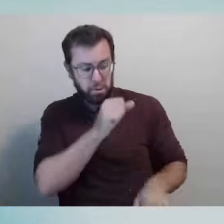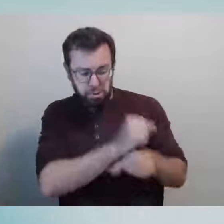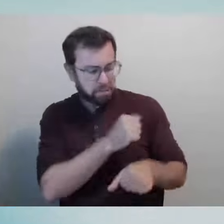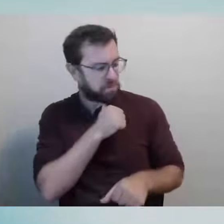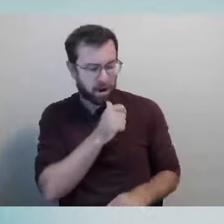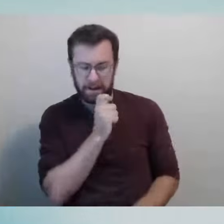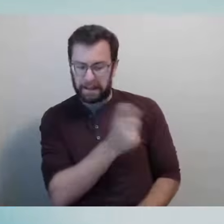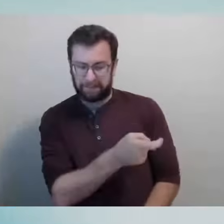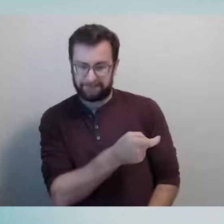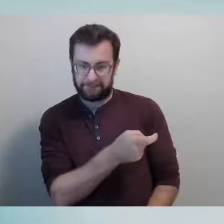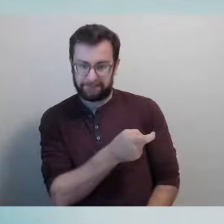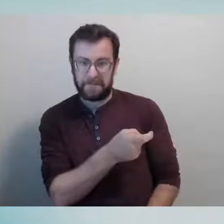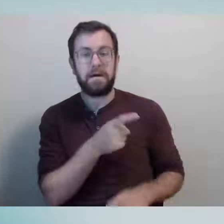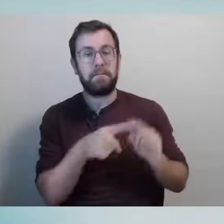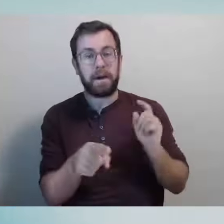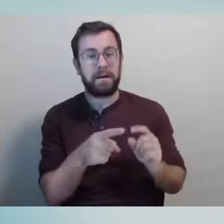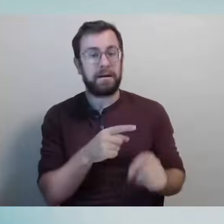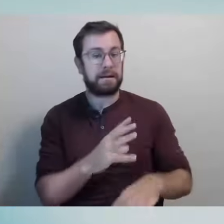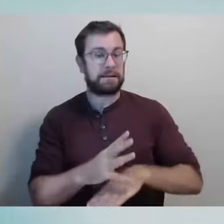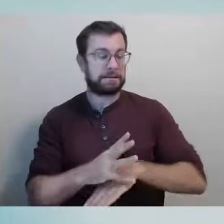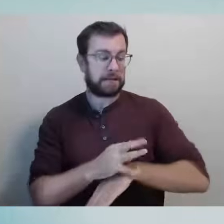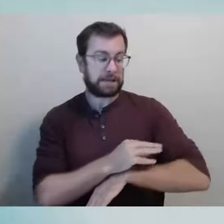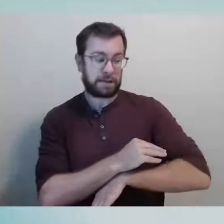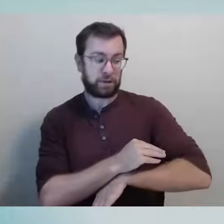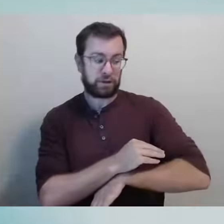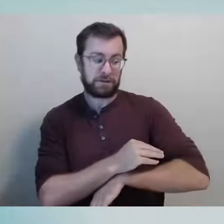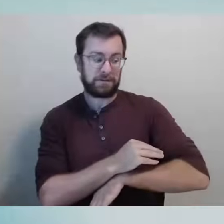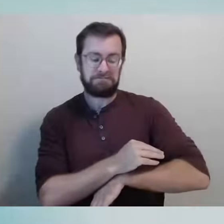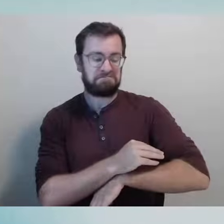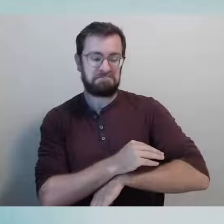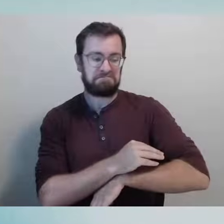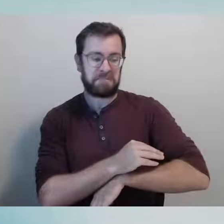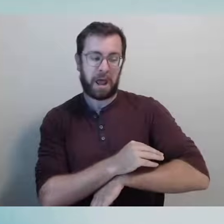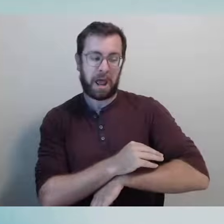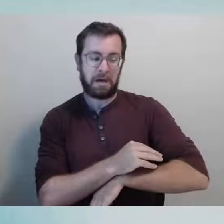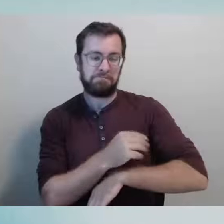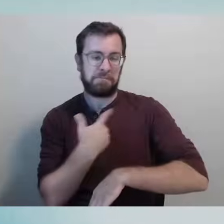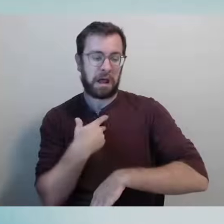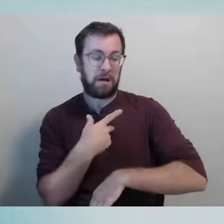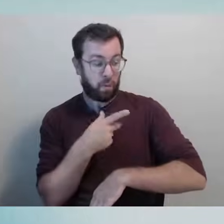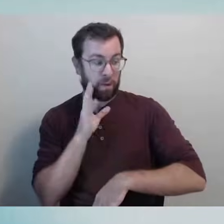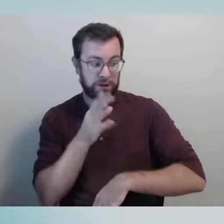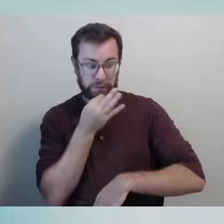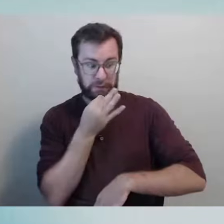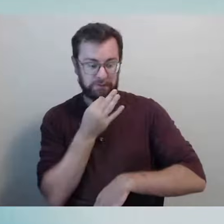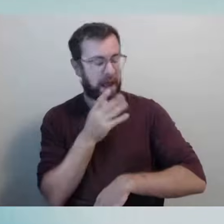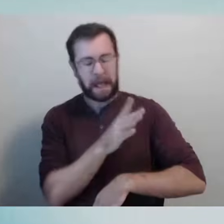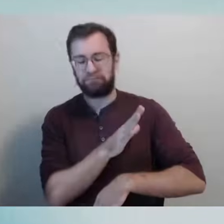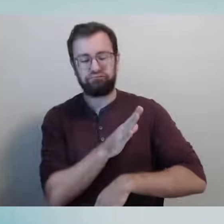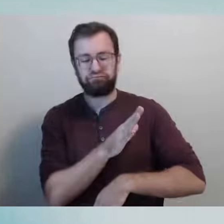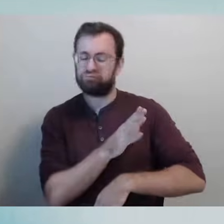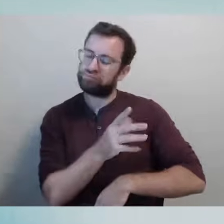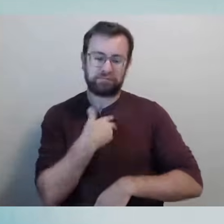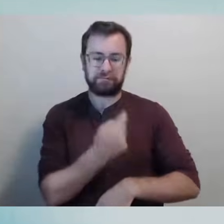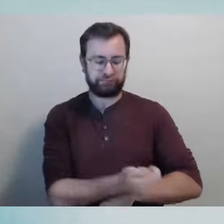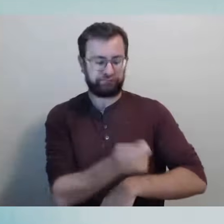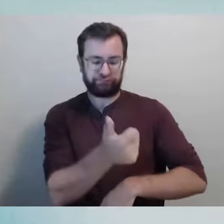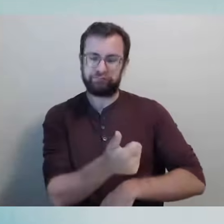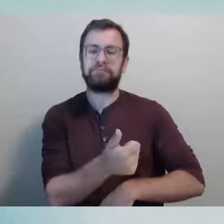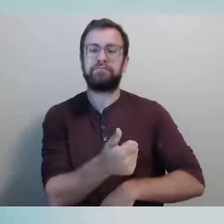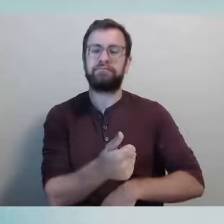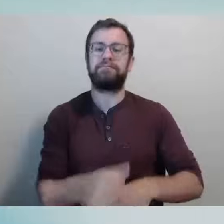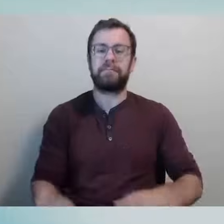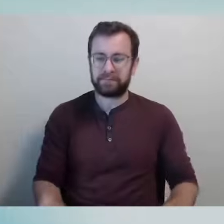want, but cancer was on its way to you and I'm going to block cancer. And I will heal you or protect you.